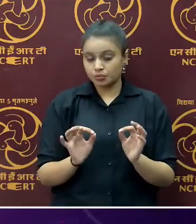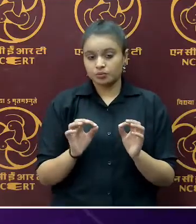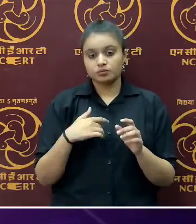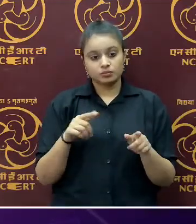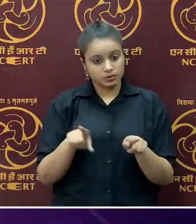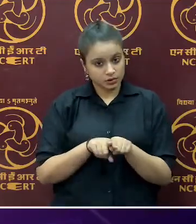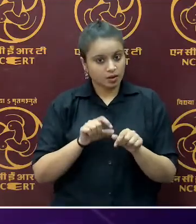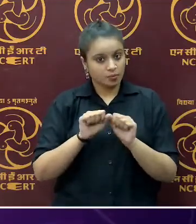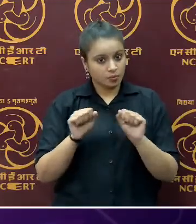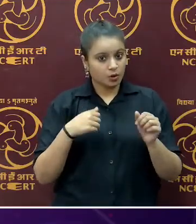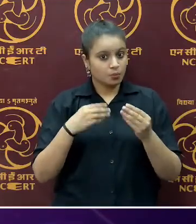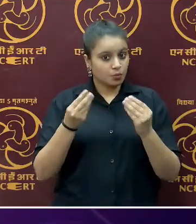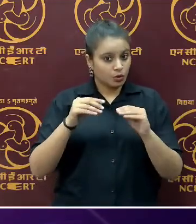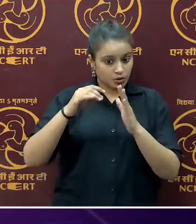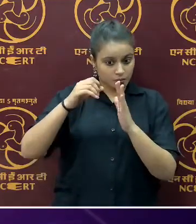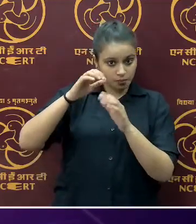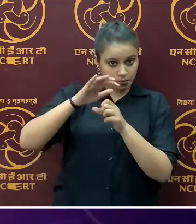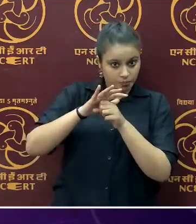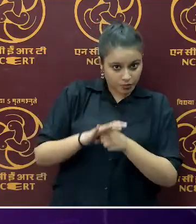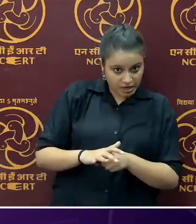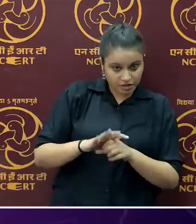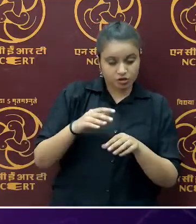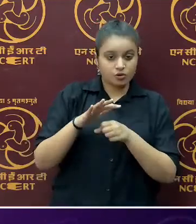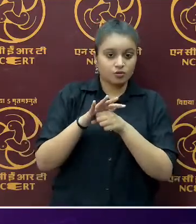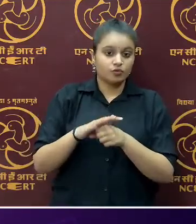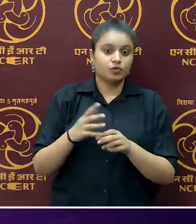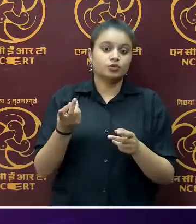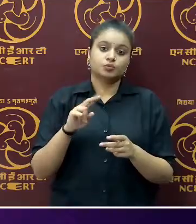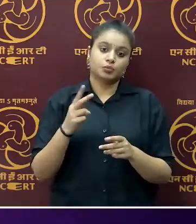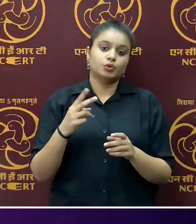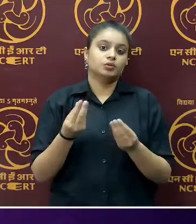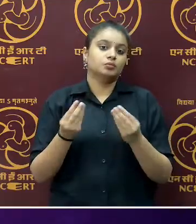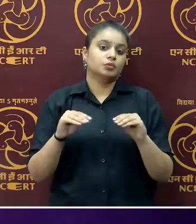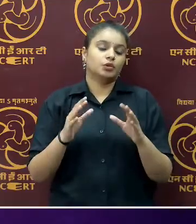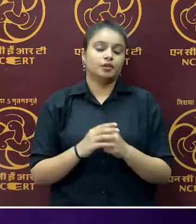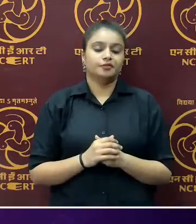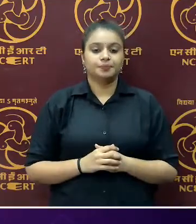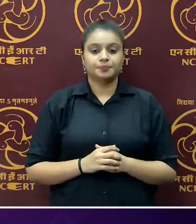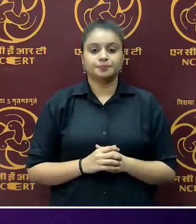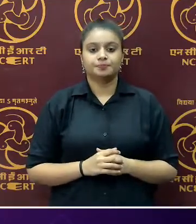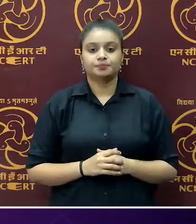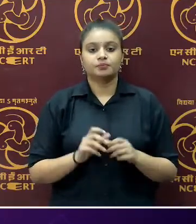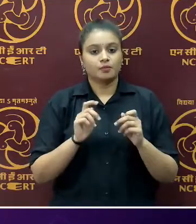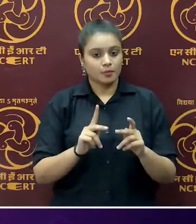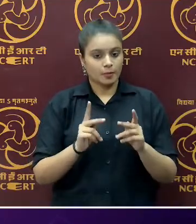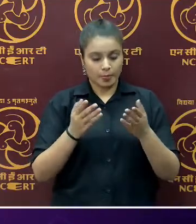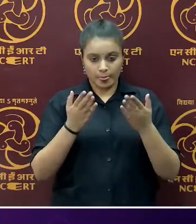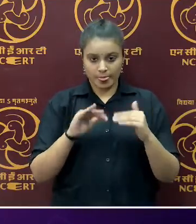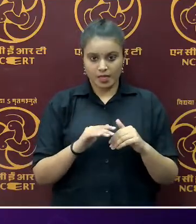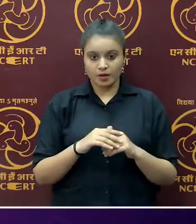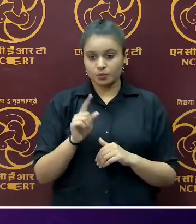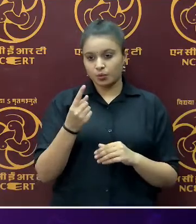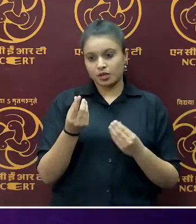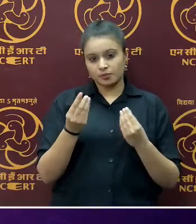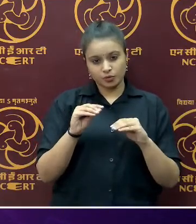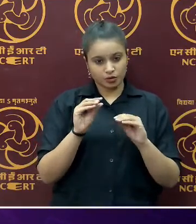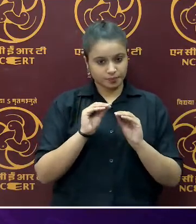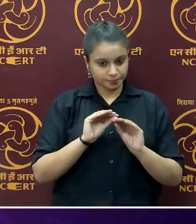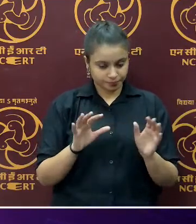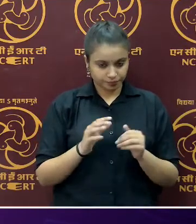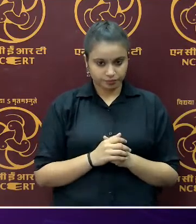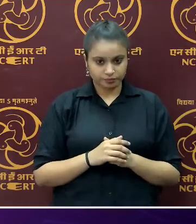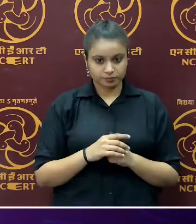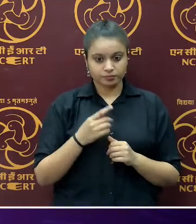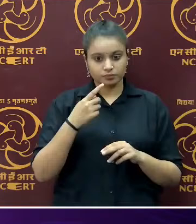know, because there is more pressure and of course there will be more force, it means exerted over there. Great. Okay. Right, and one more thing, if